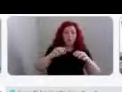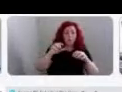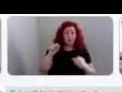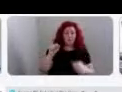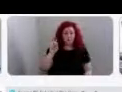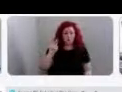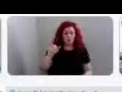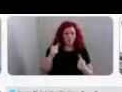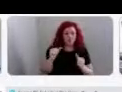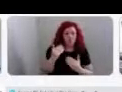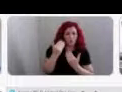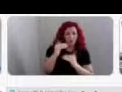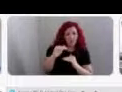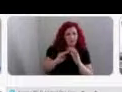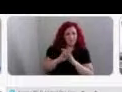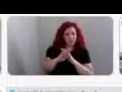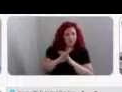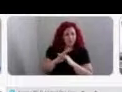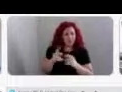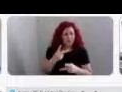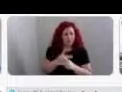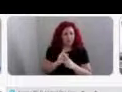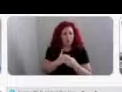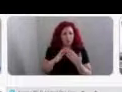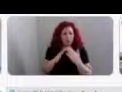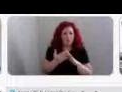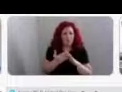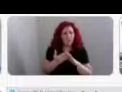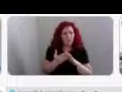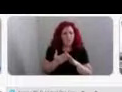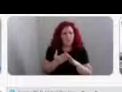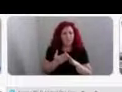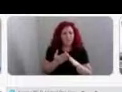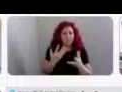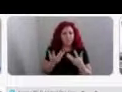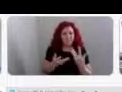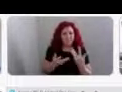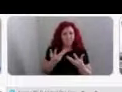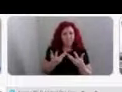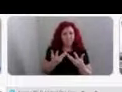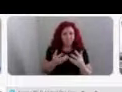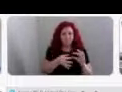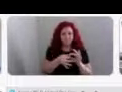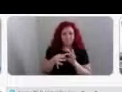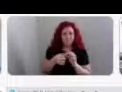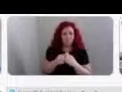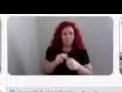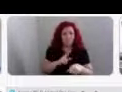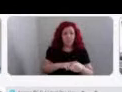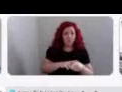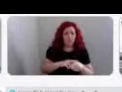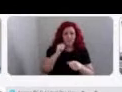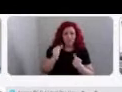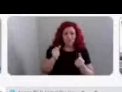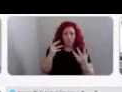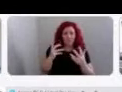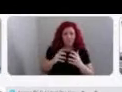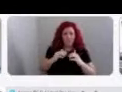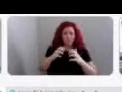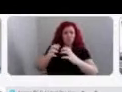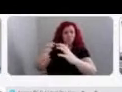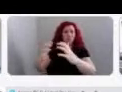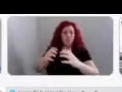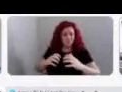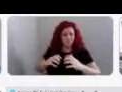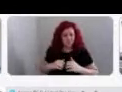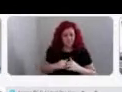development and keep our uh community in tune with nature and not have so much development i urge